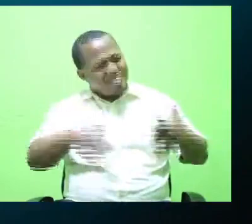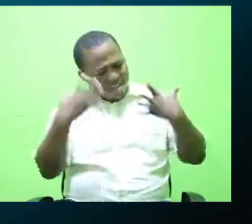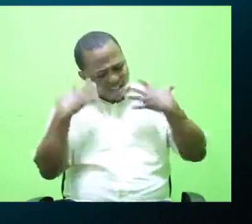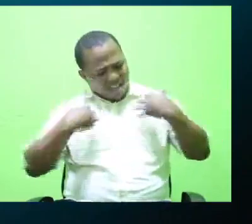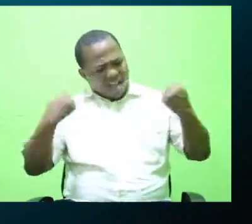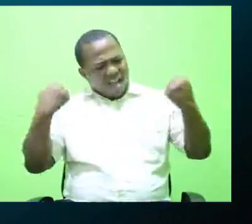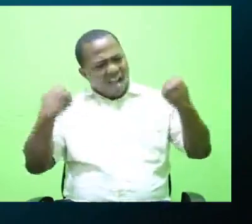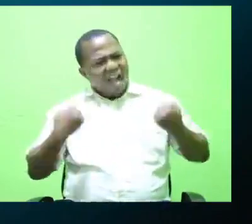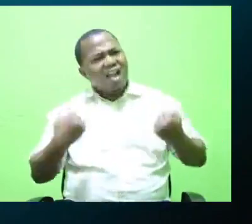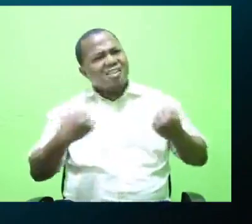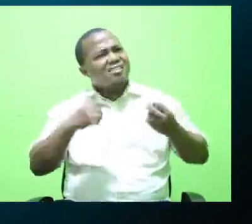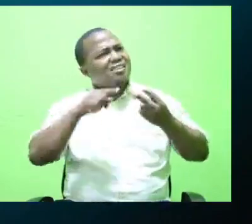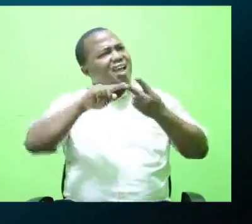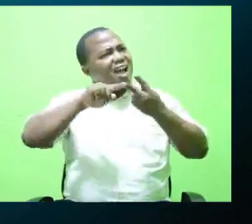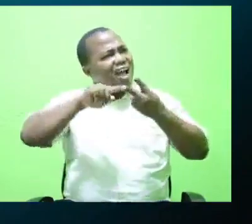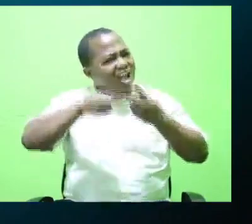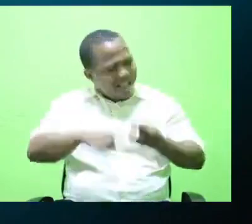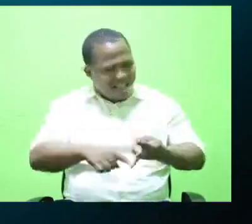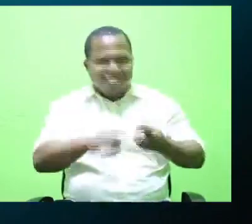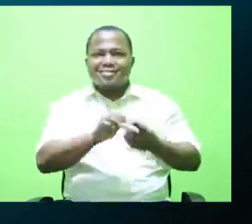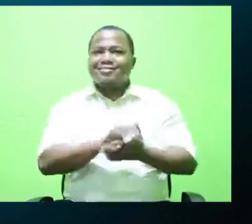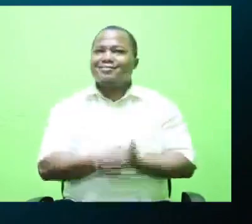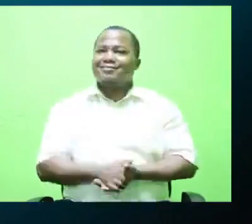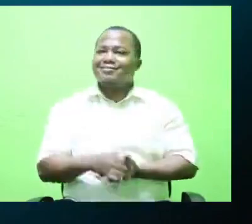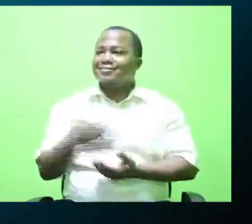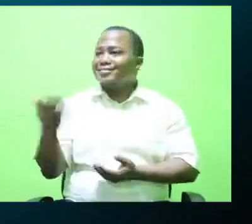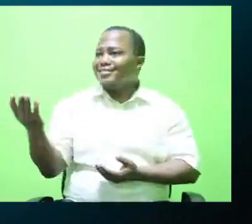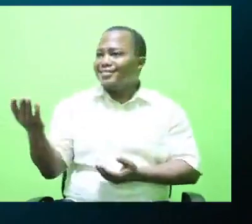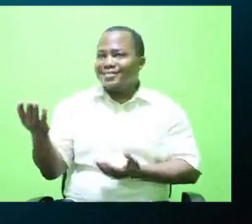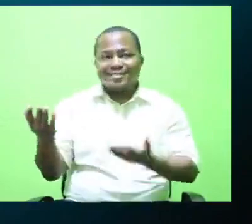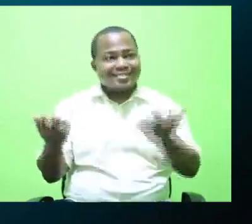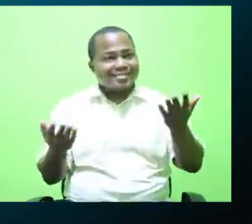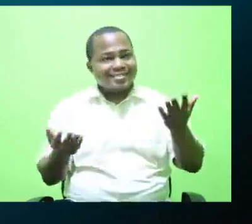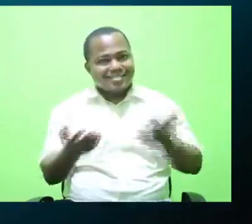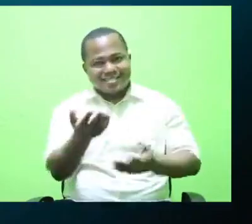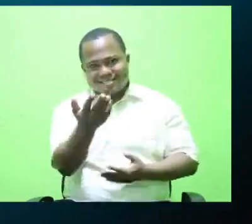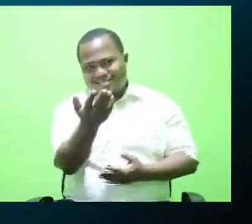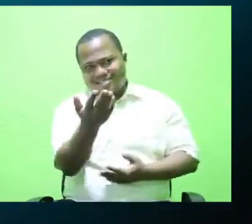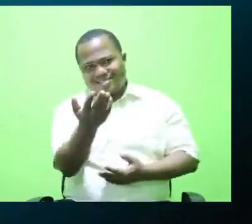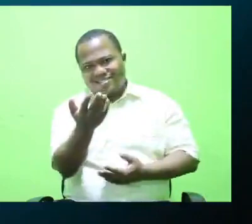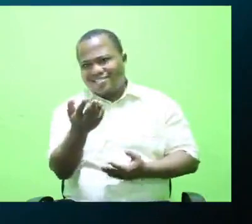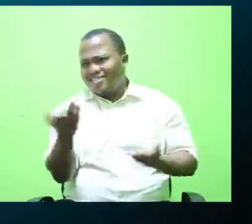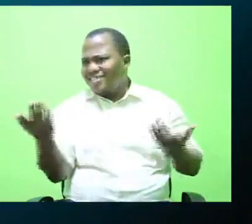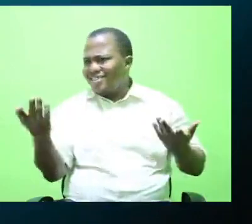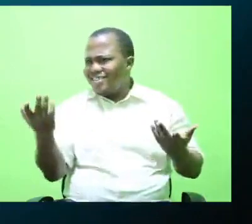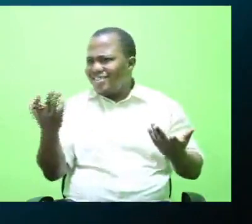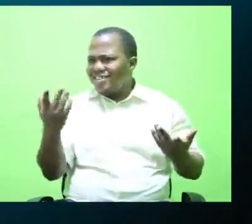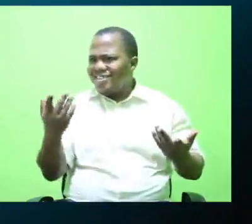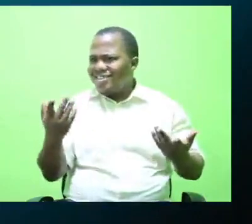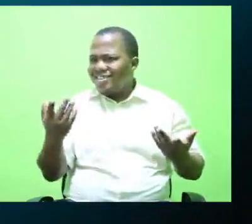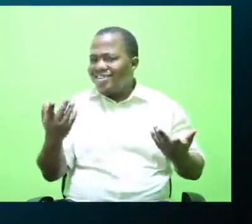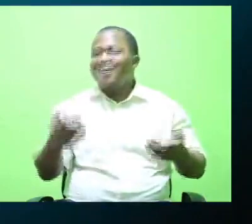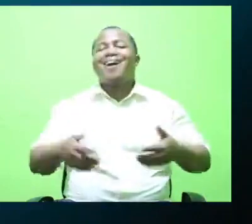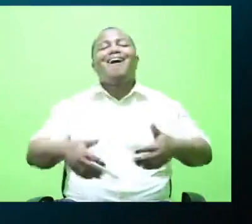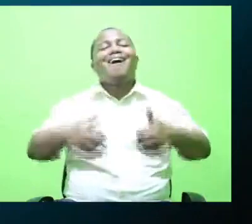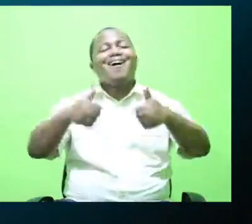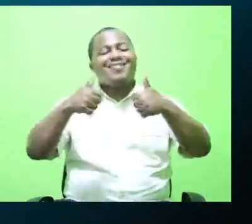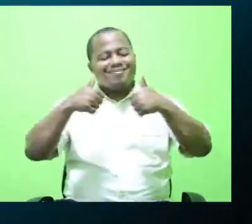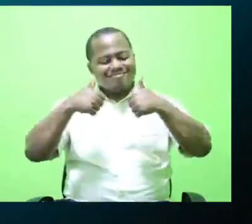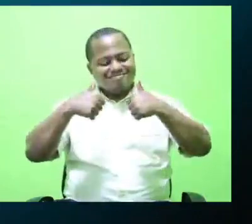healthy again? Yes, Rahma. Tell us, please.